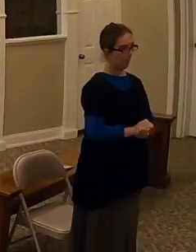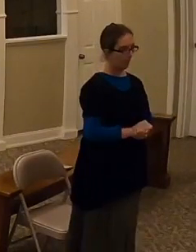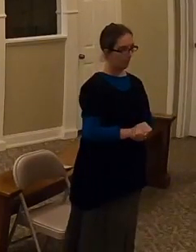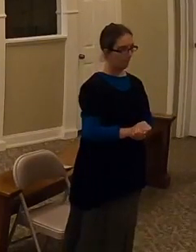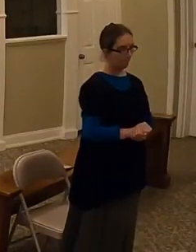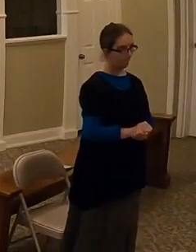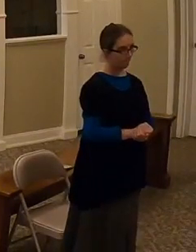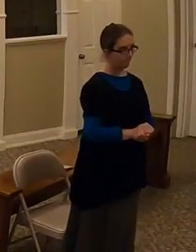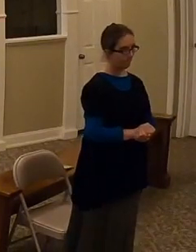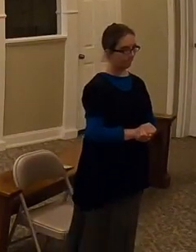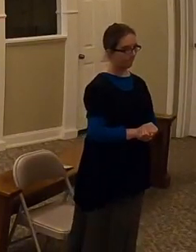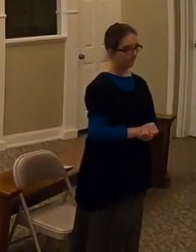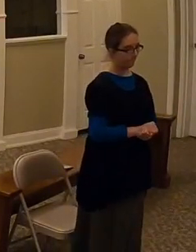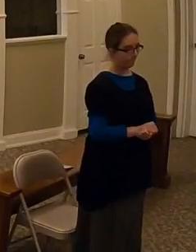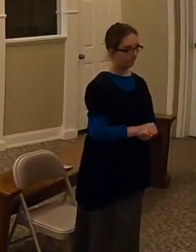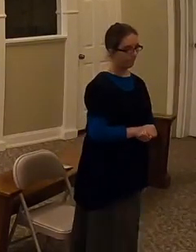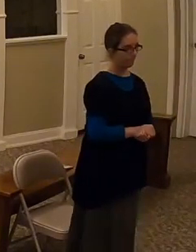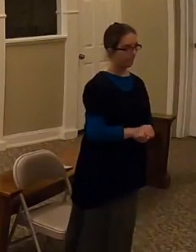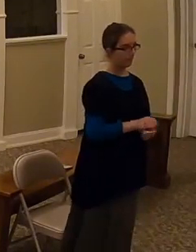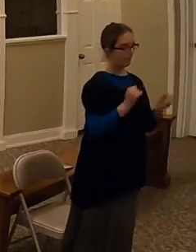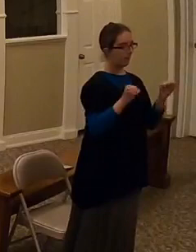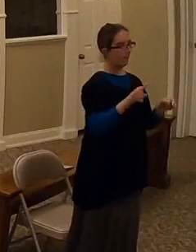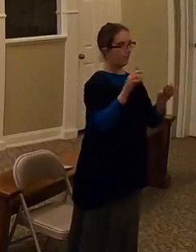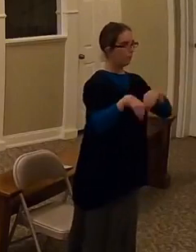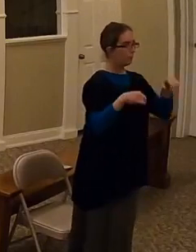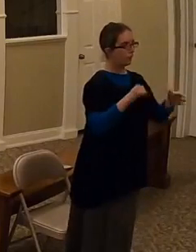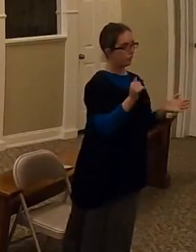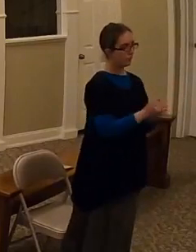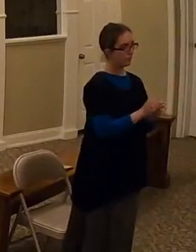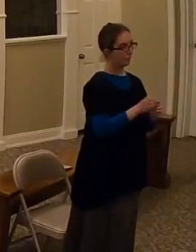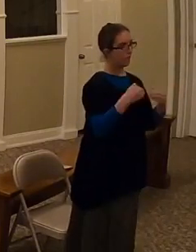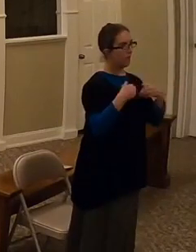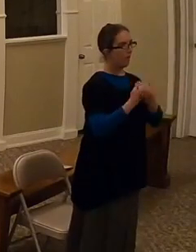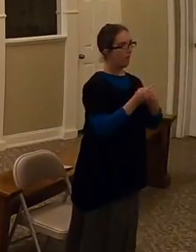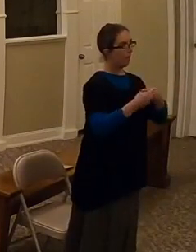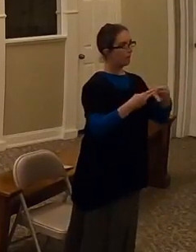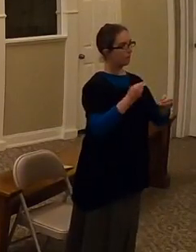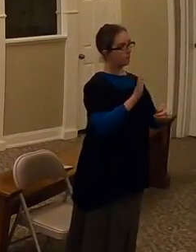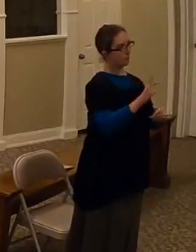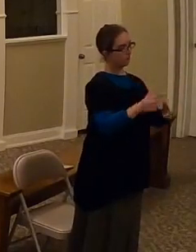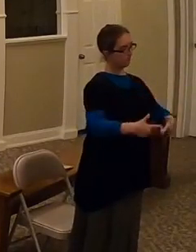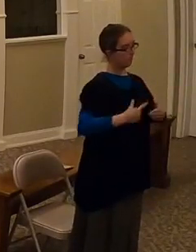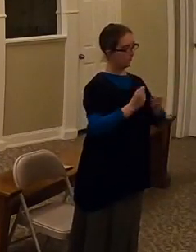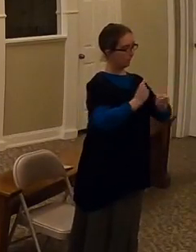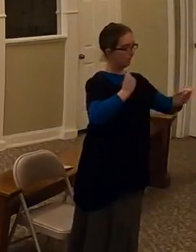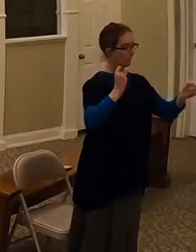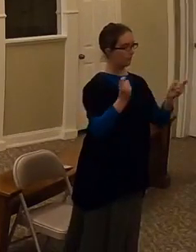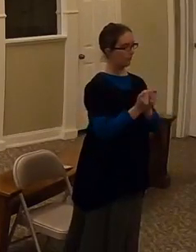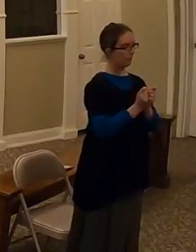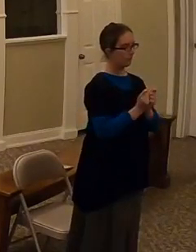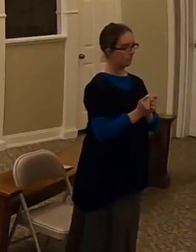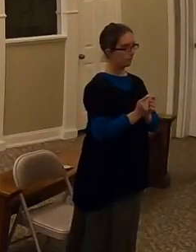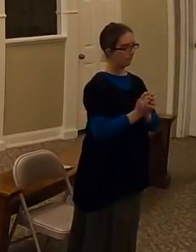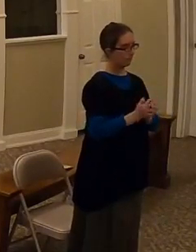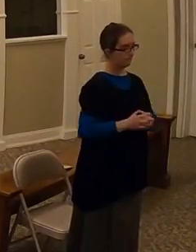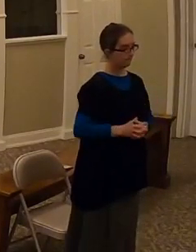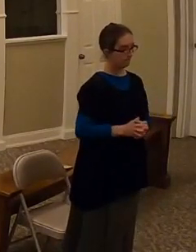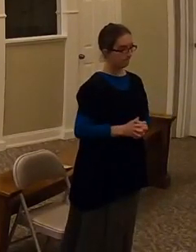Hallelujah. No, if you do that, you know how easy your life becomes? Yes,